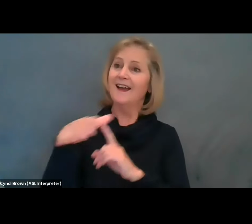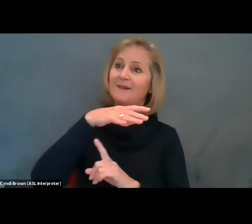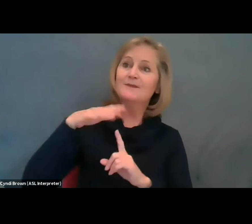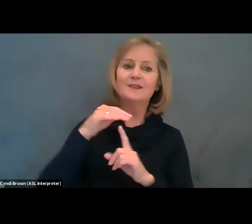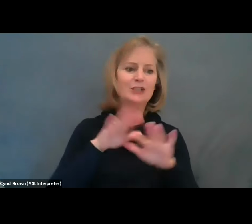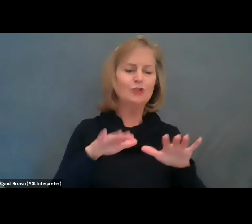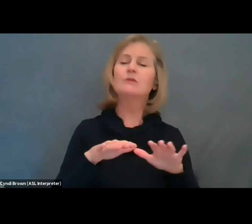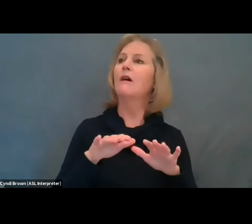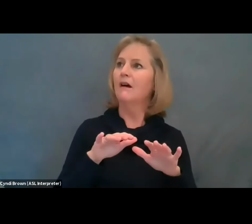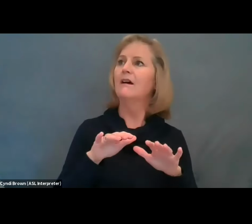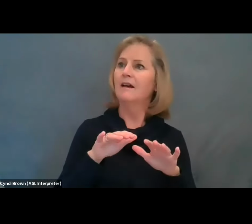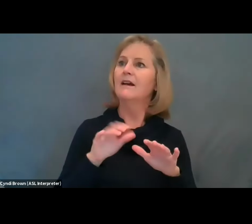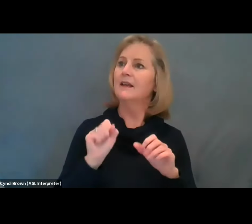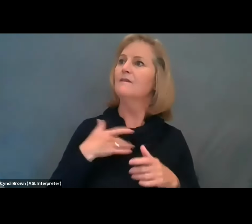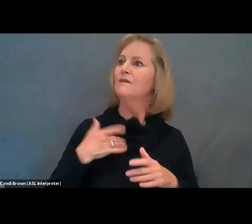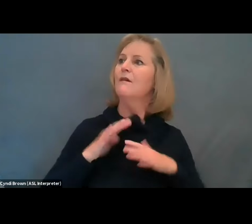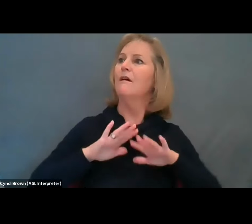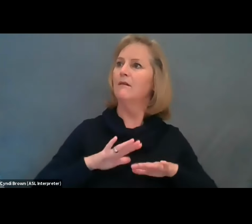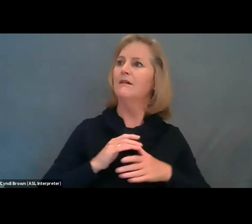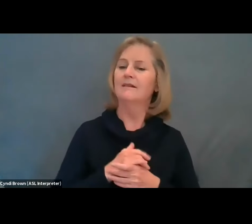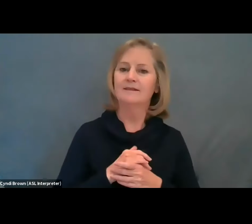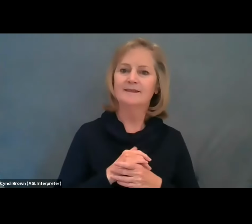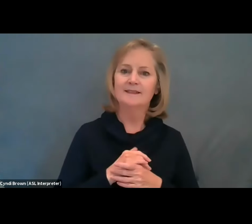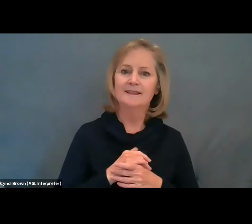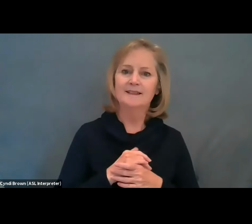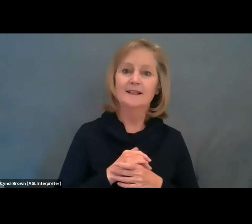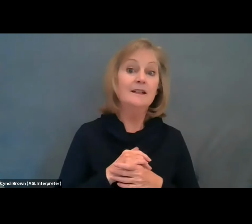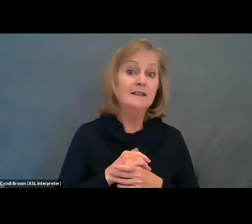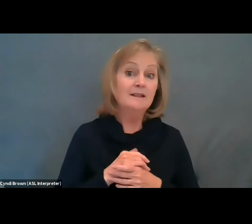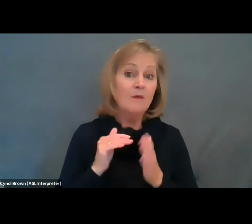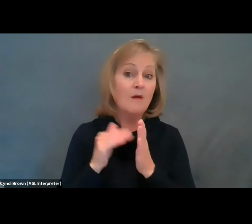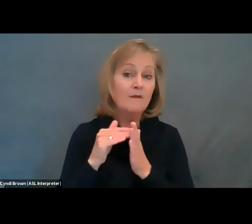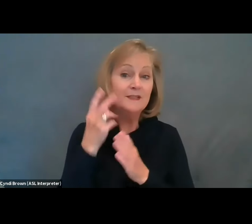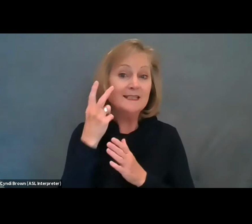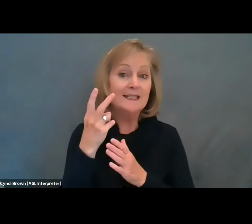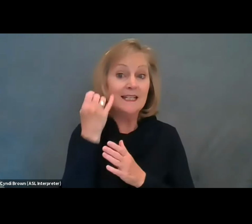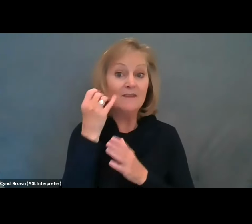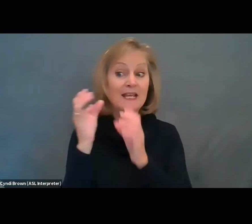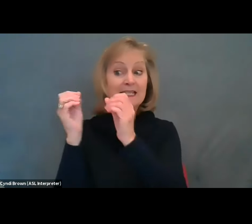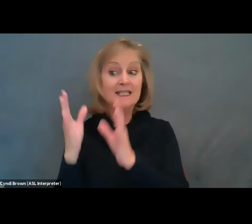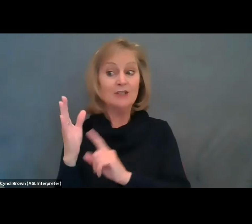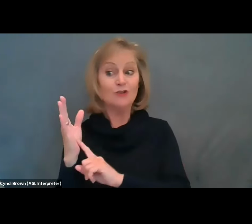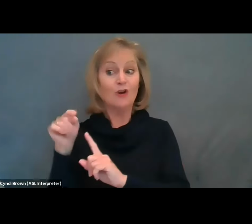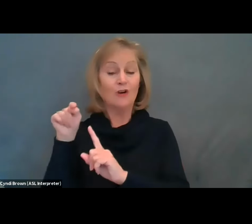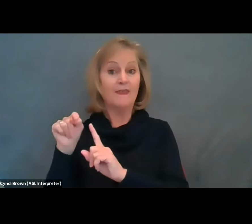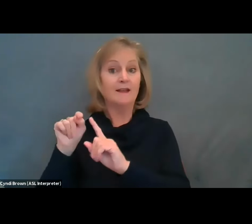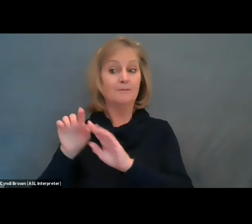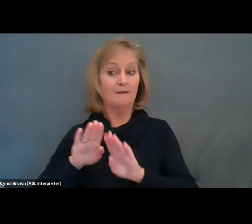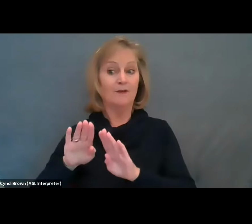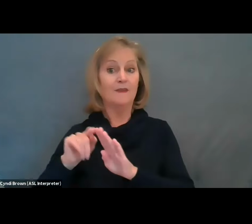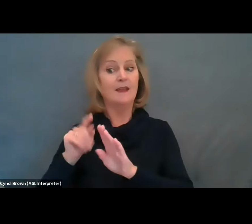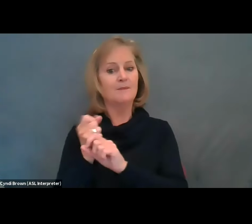where children can feel at ease. And it's often seen that if the teachers are in that way and they are